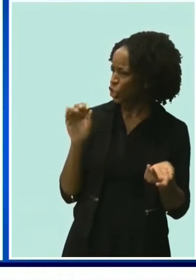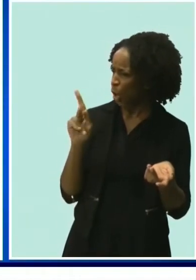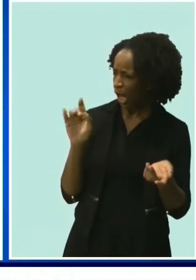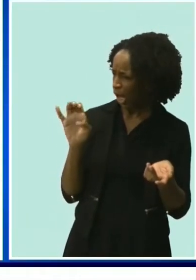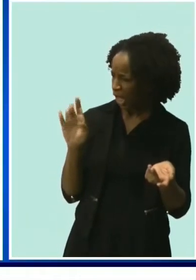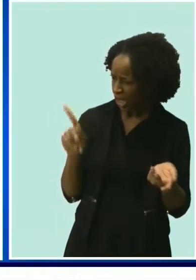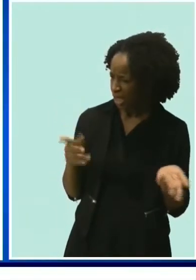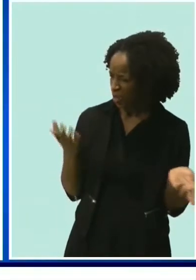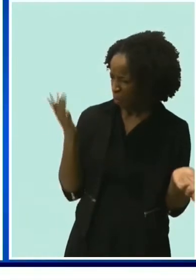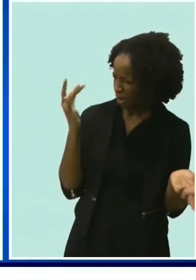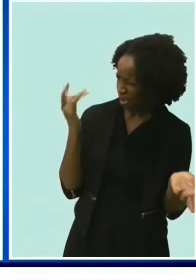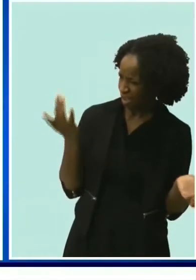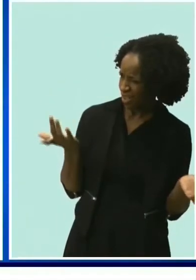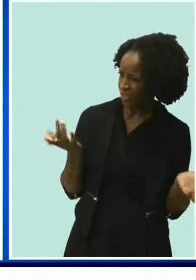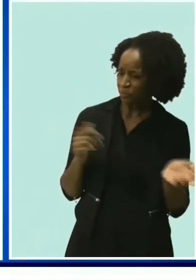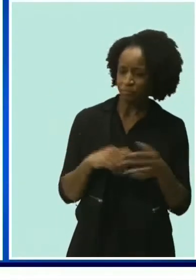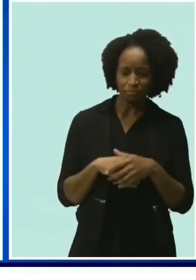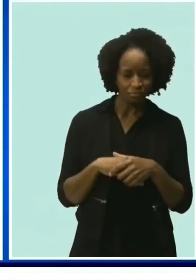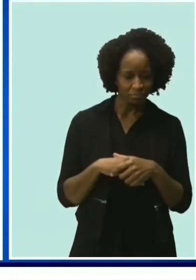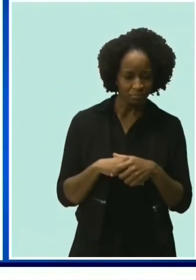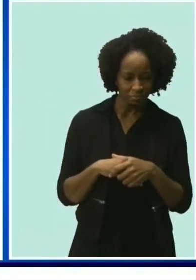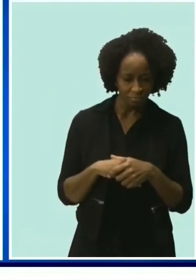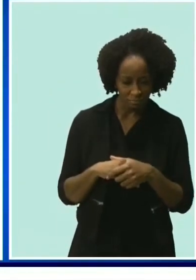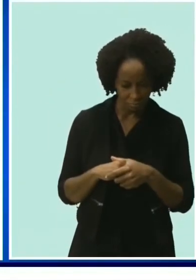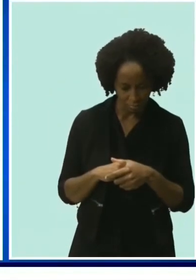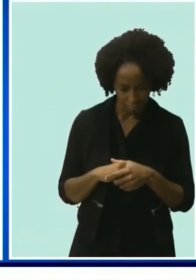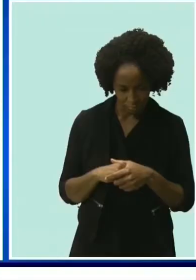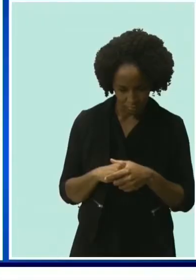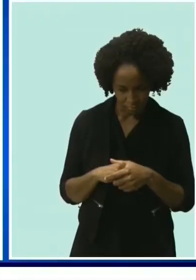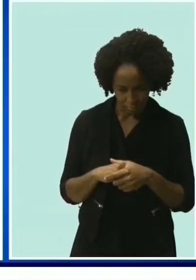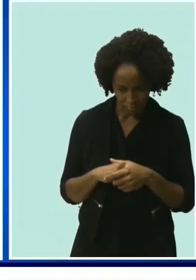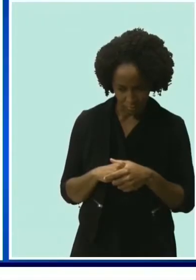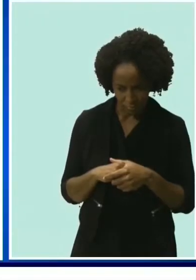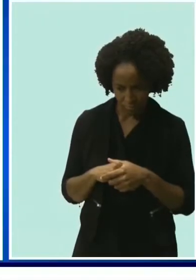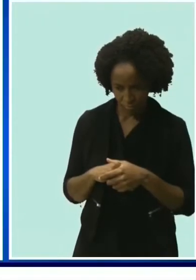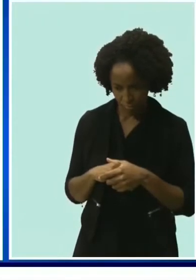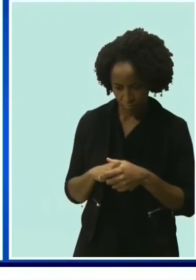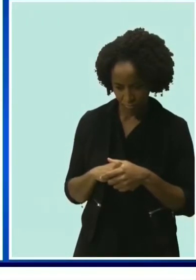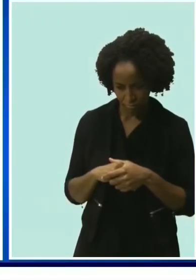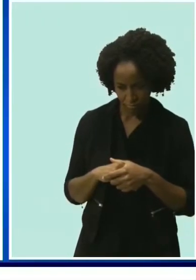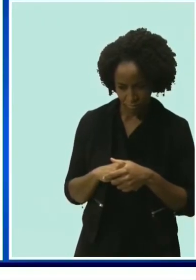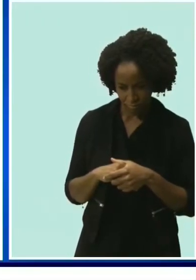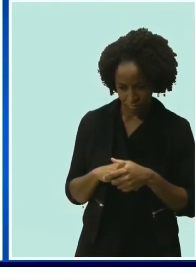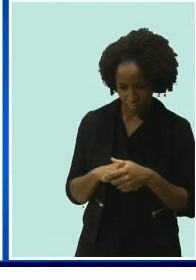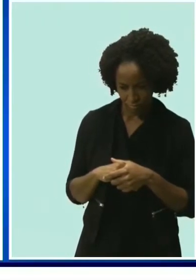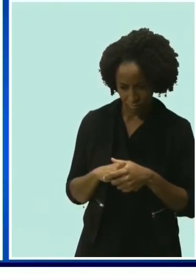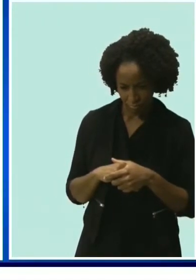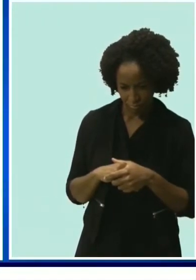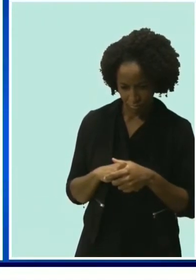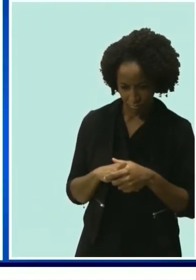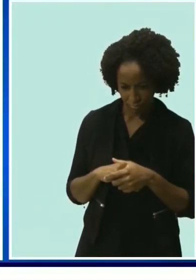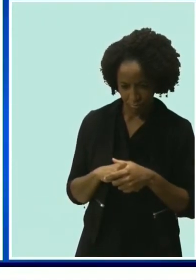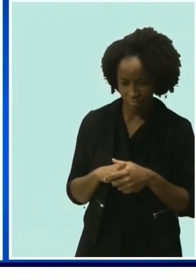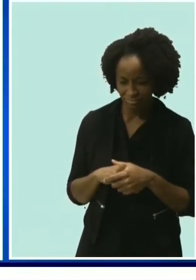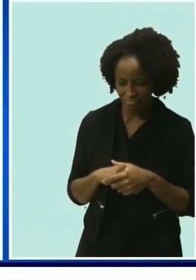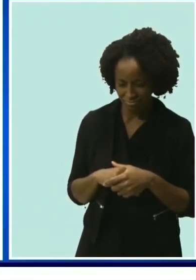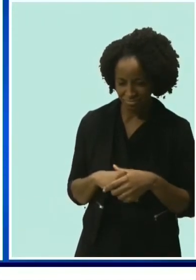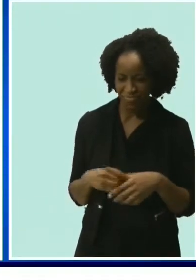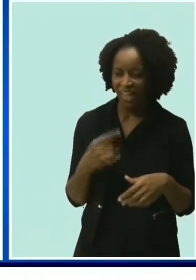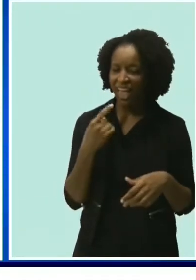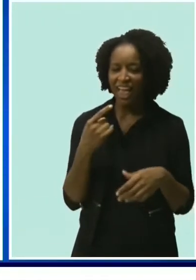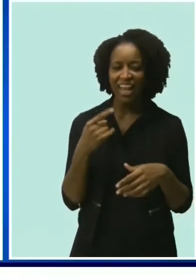why Charlie Choky? You know, call the fighting in school. They tell me Charlie Choky for a lot of time. Choky